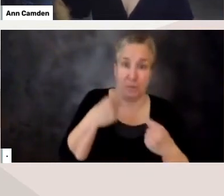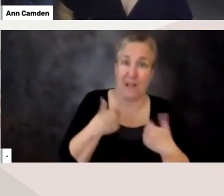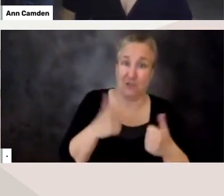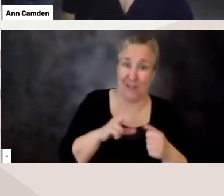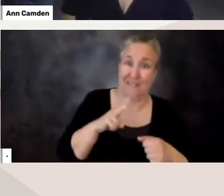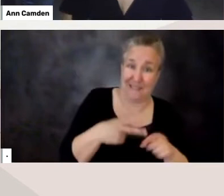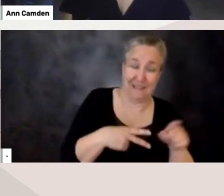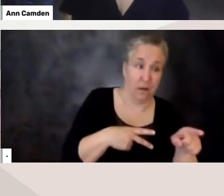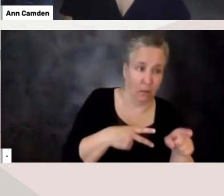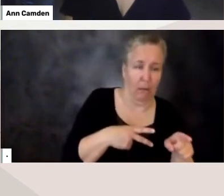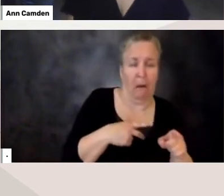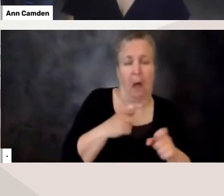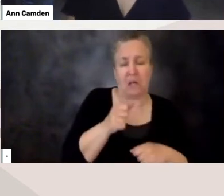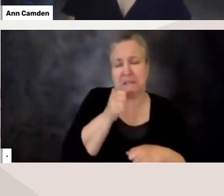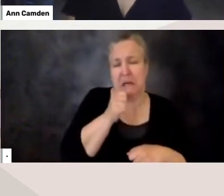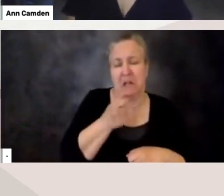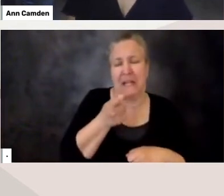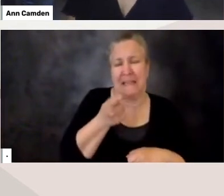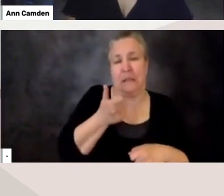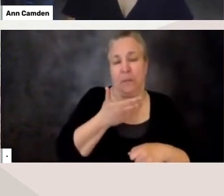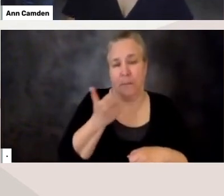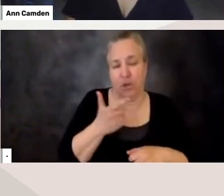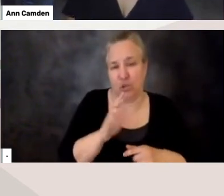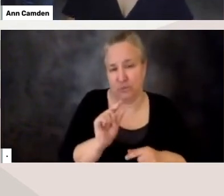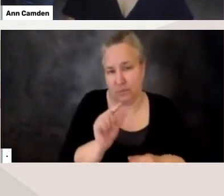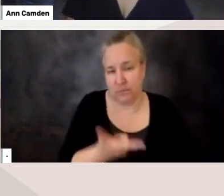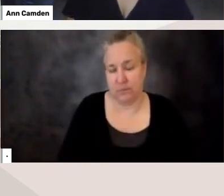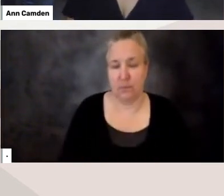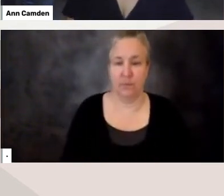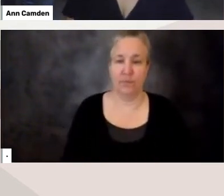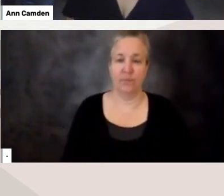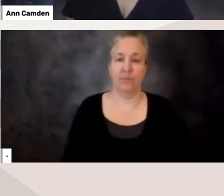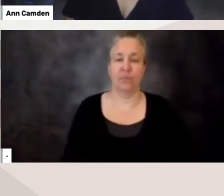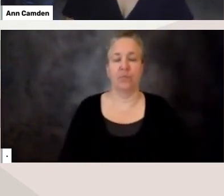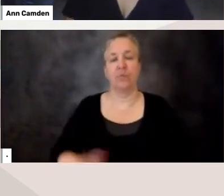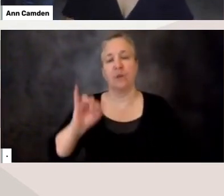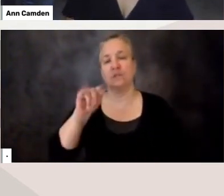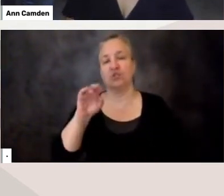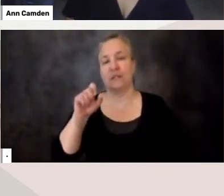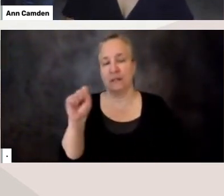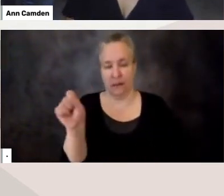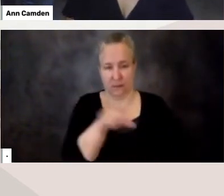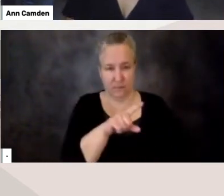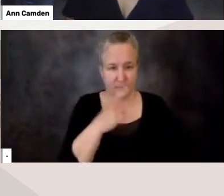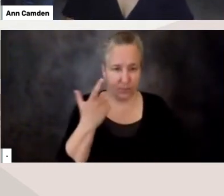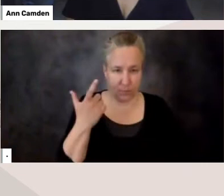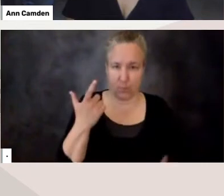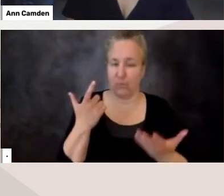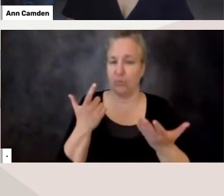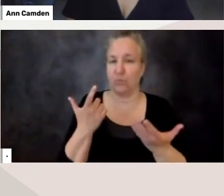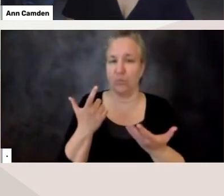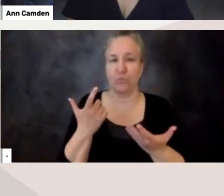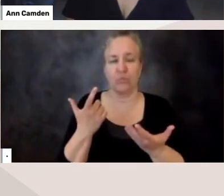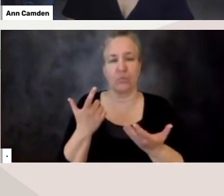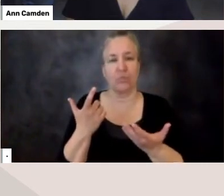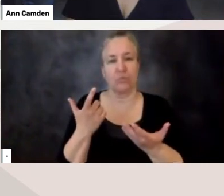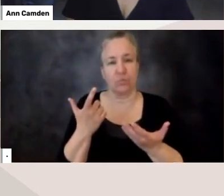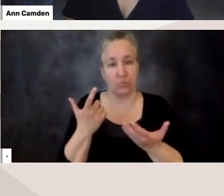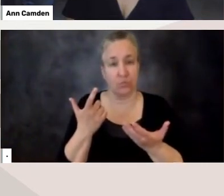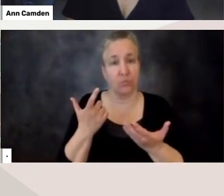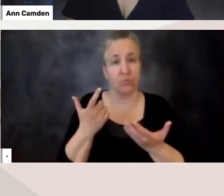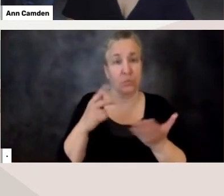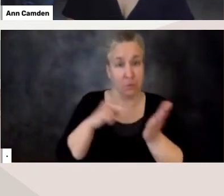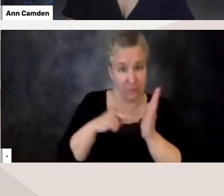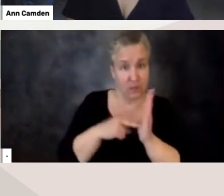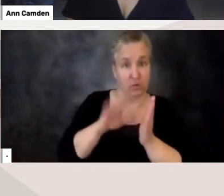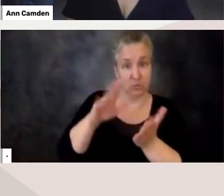was able to tolerate it a little bit better. So what kind of things were you able to bring that directly to